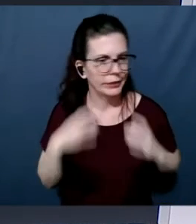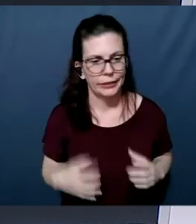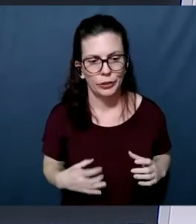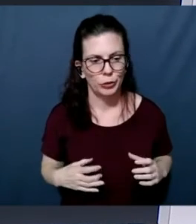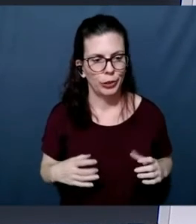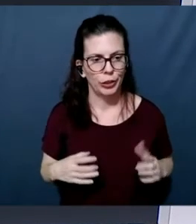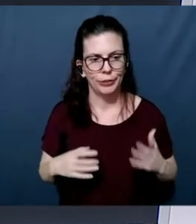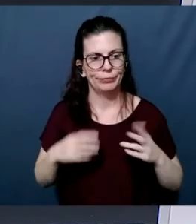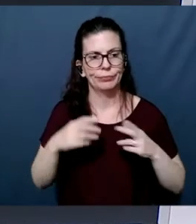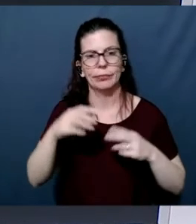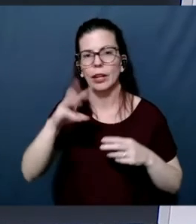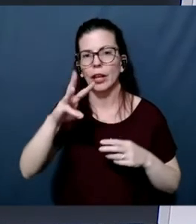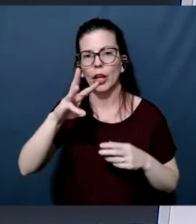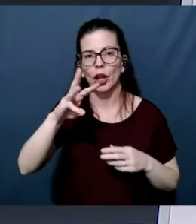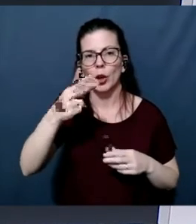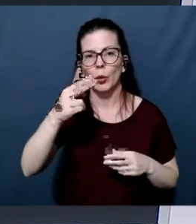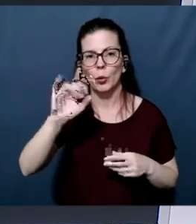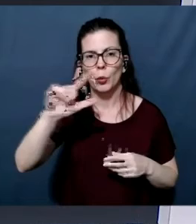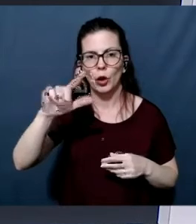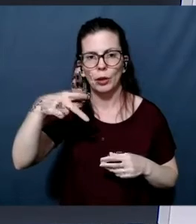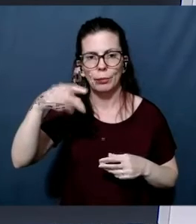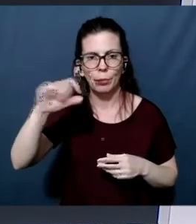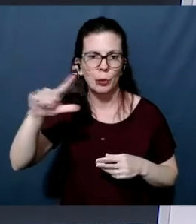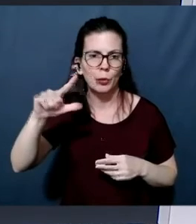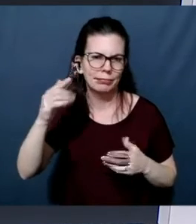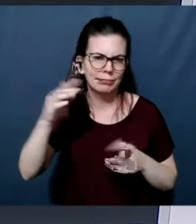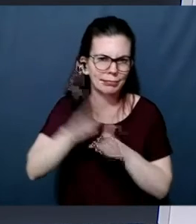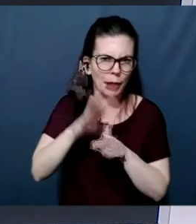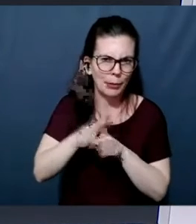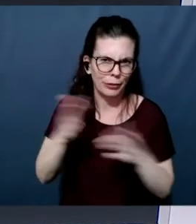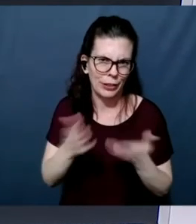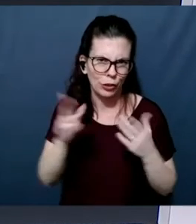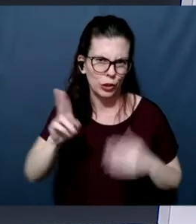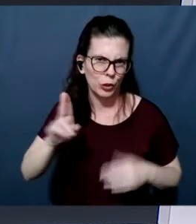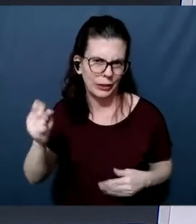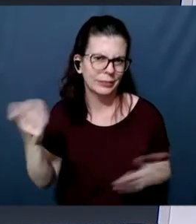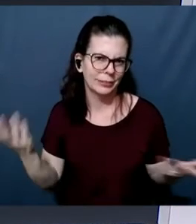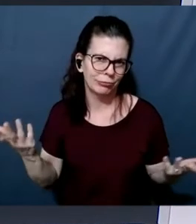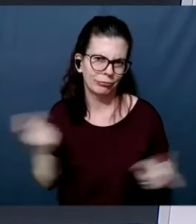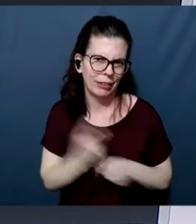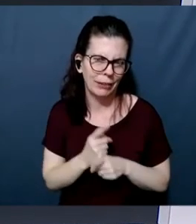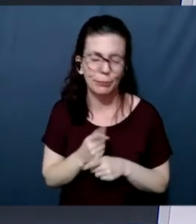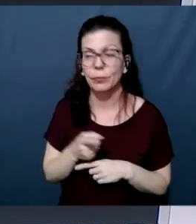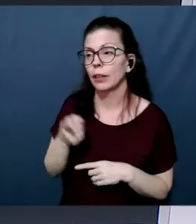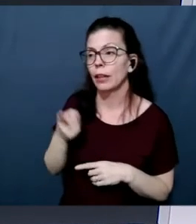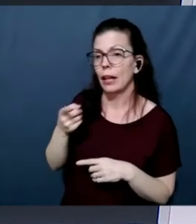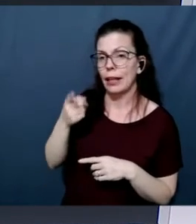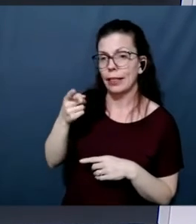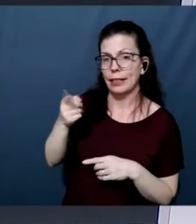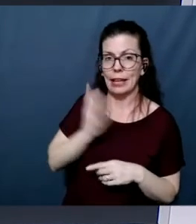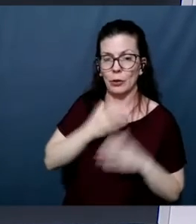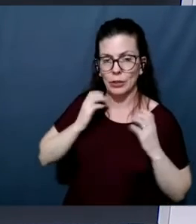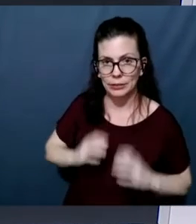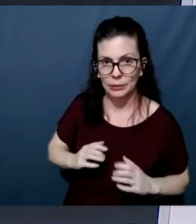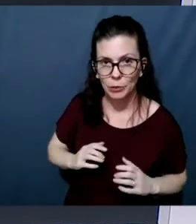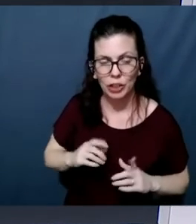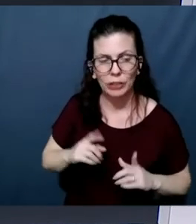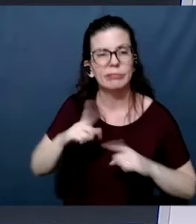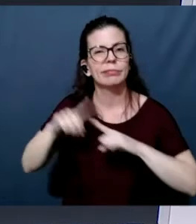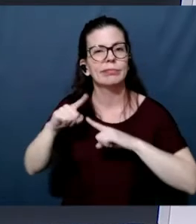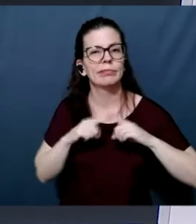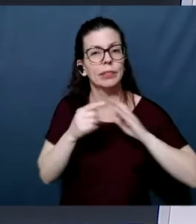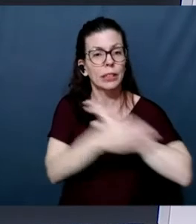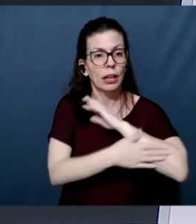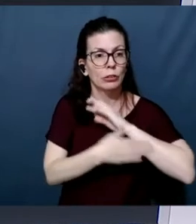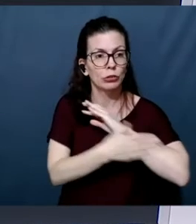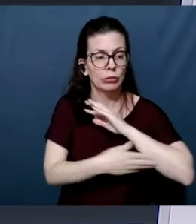Whirlpool, pretty well known here in the US, Yep. right? So they're customers of ours in different countries around the world. if they build a site